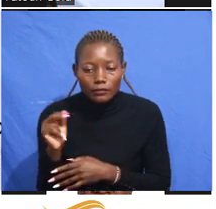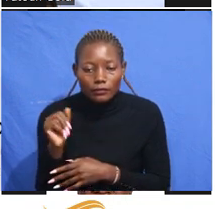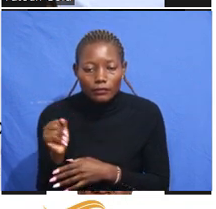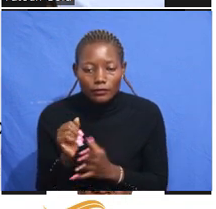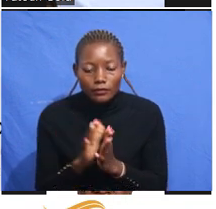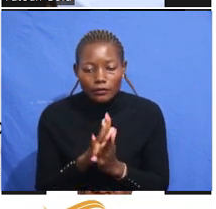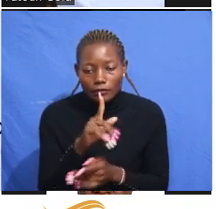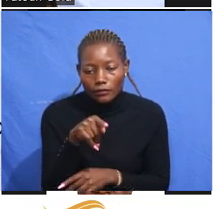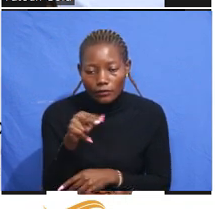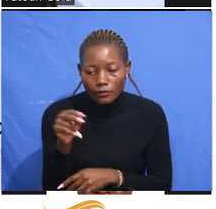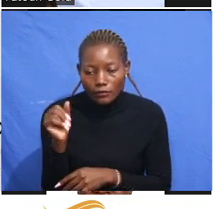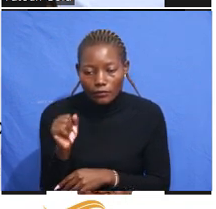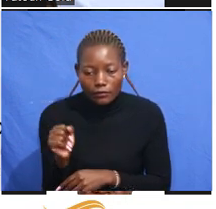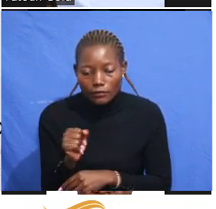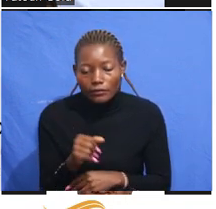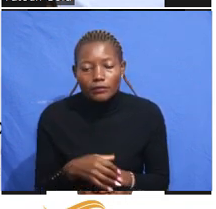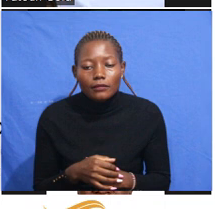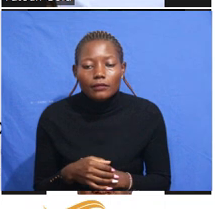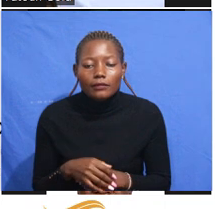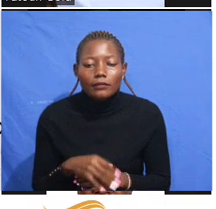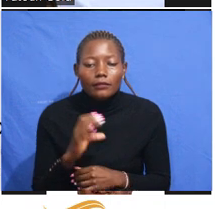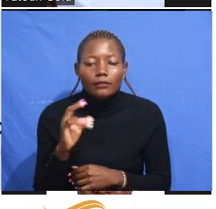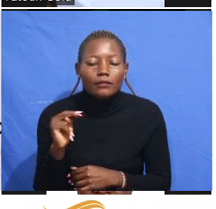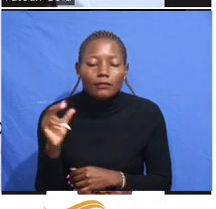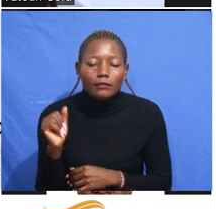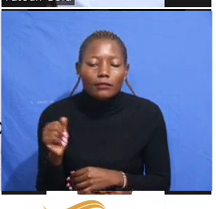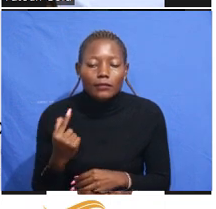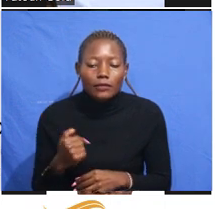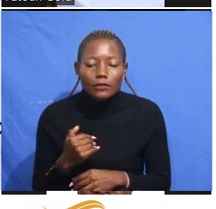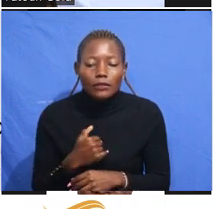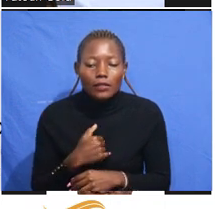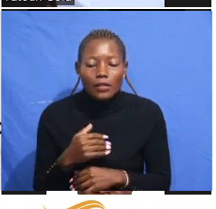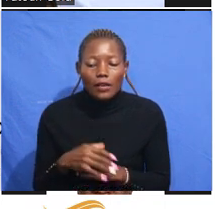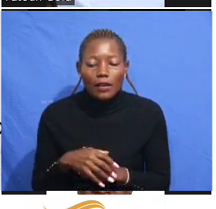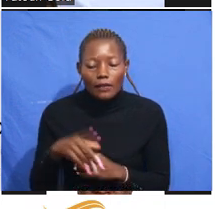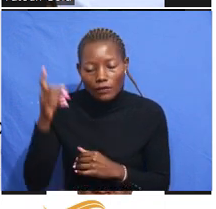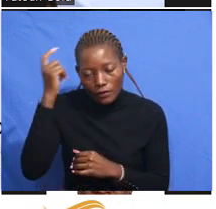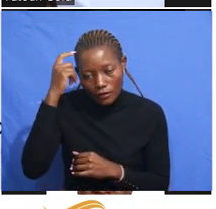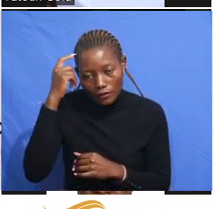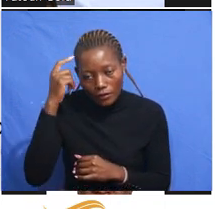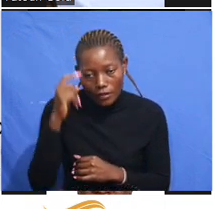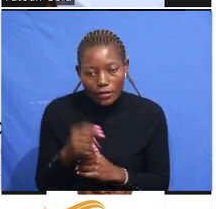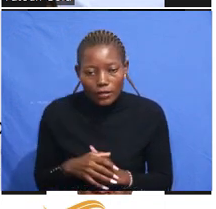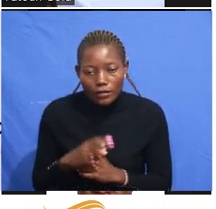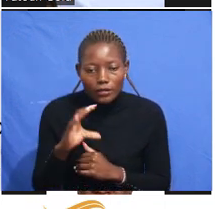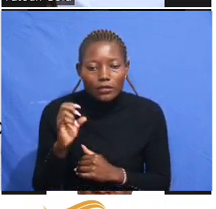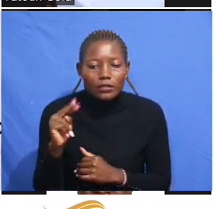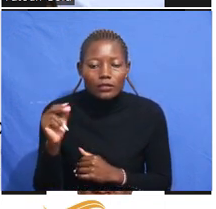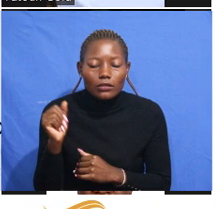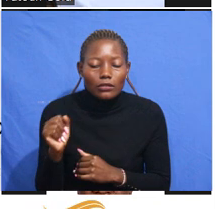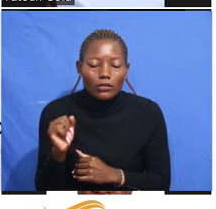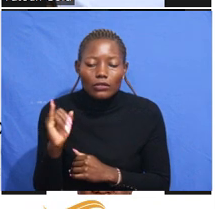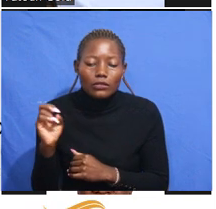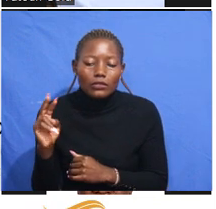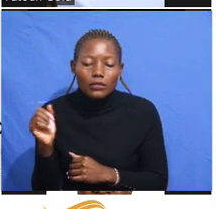PNS, peripheral nervous system. Central nervous system, we have the conscious brain, and the unconscious brain. In